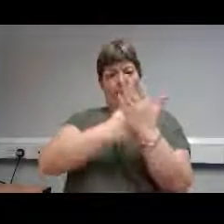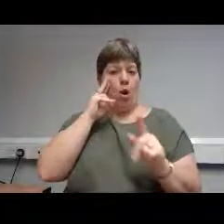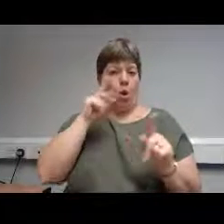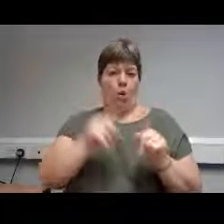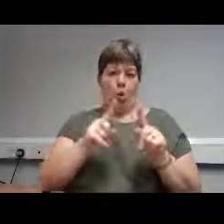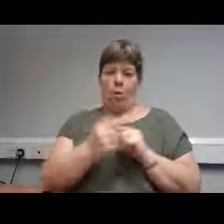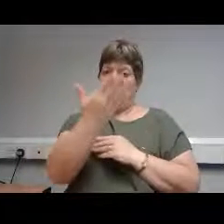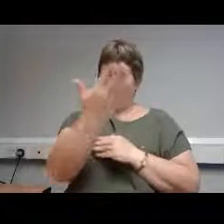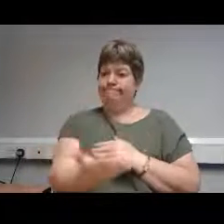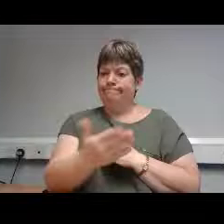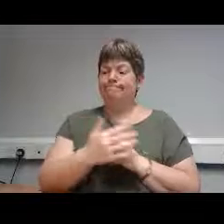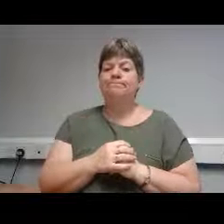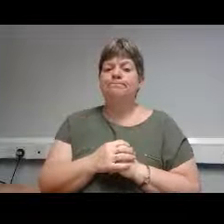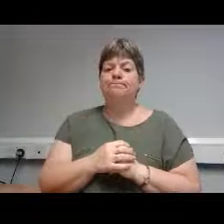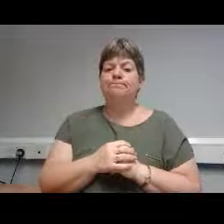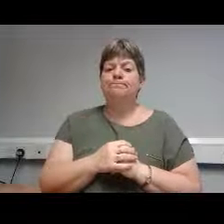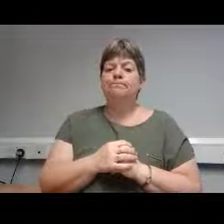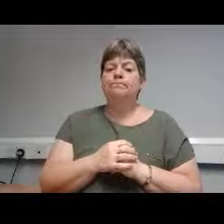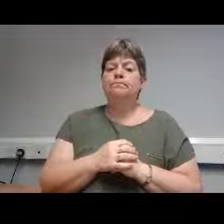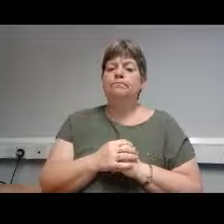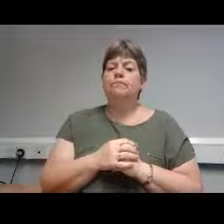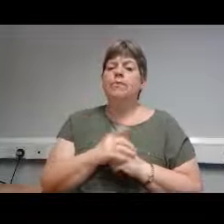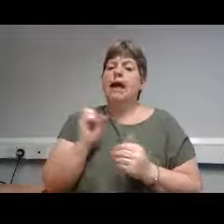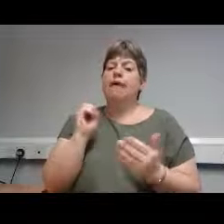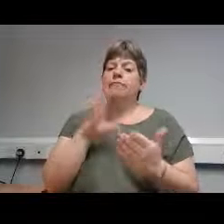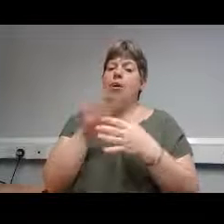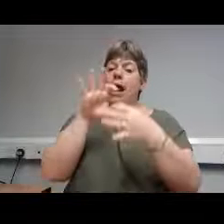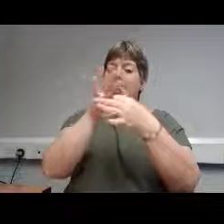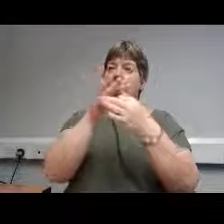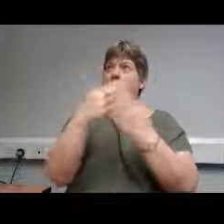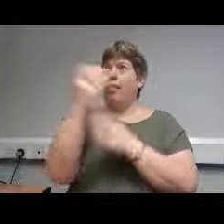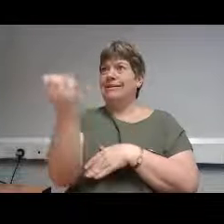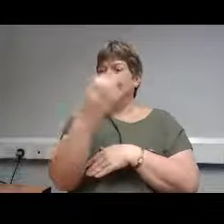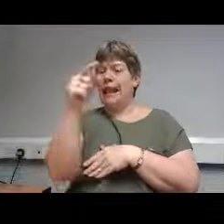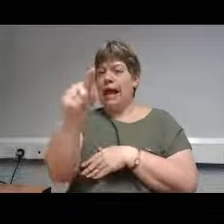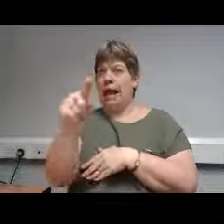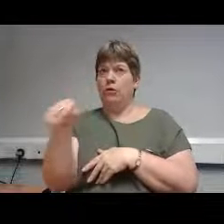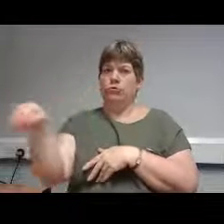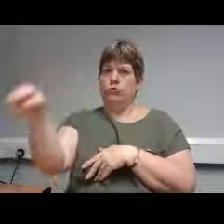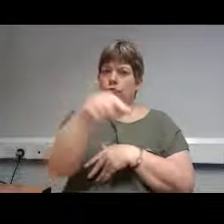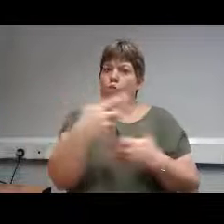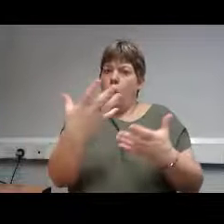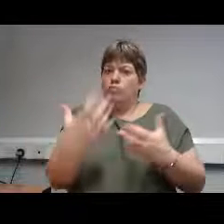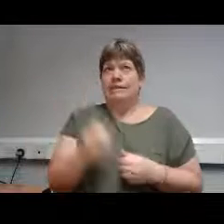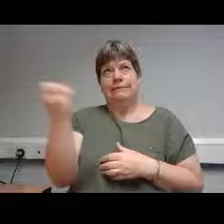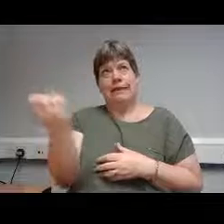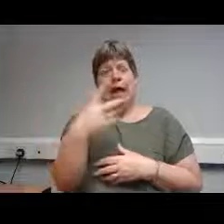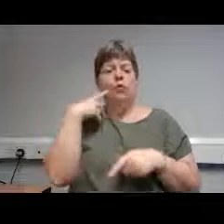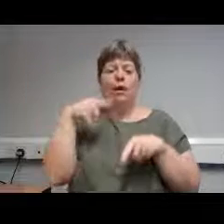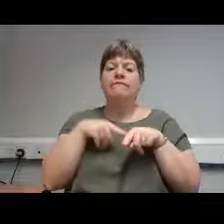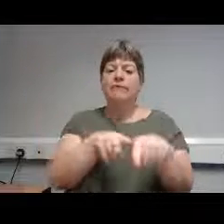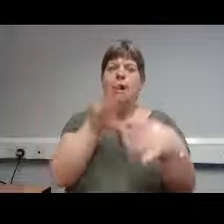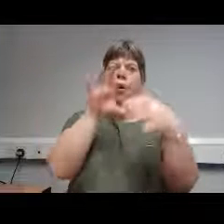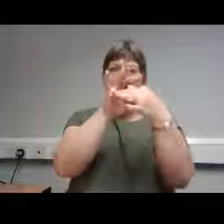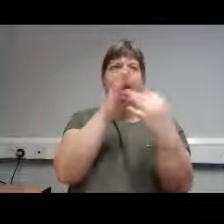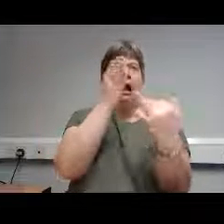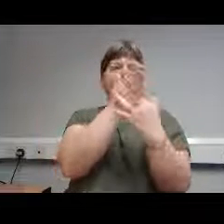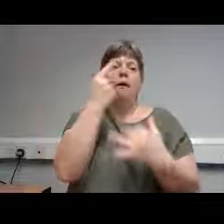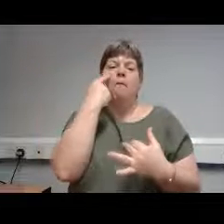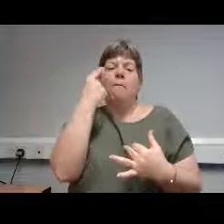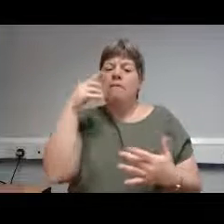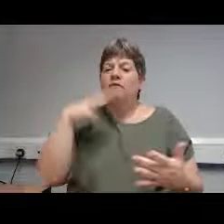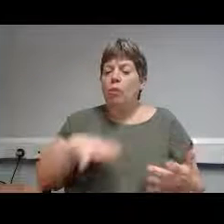see here on the screen. I've popped a link on the slides, and you should all have the slides to be able to follow those links and access those if you